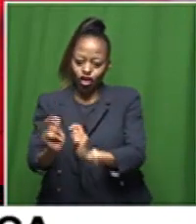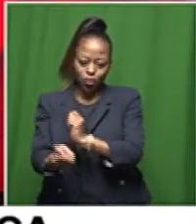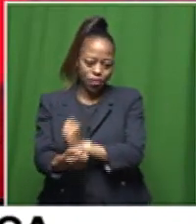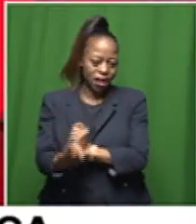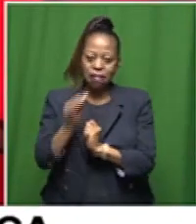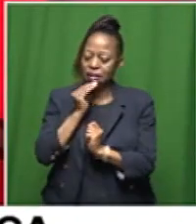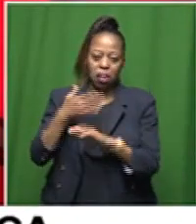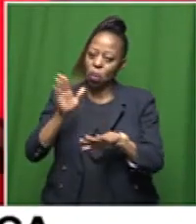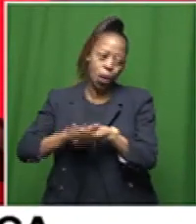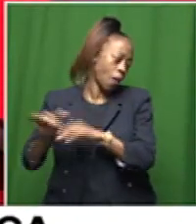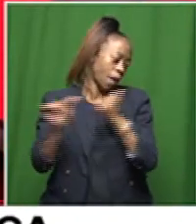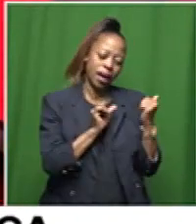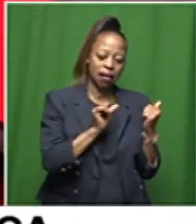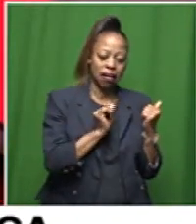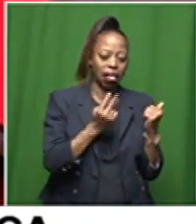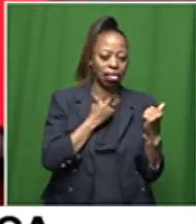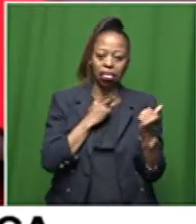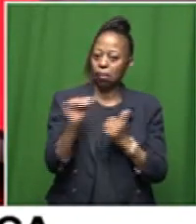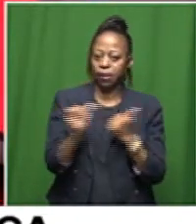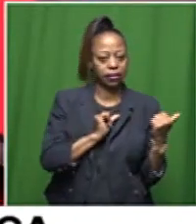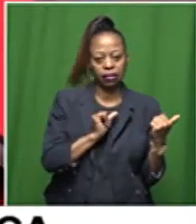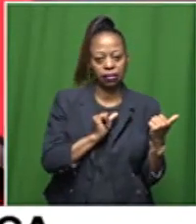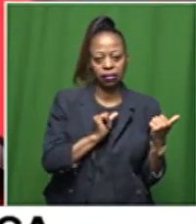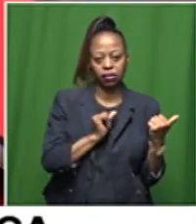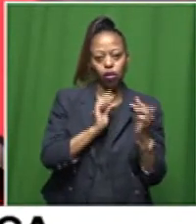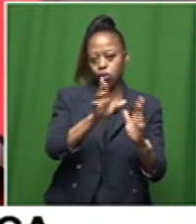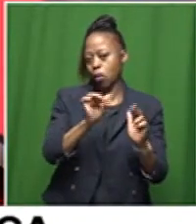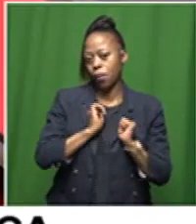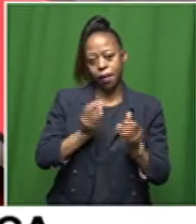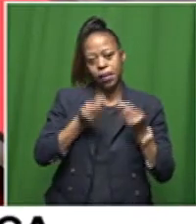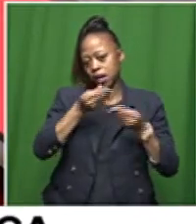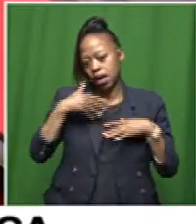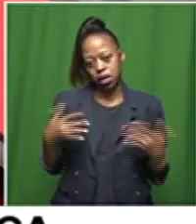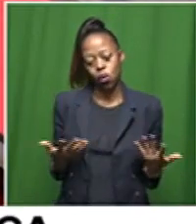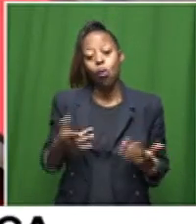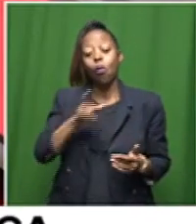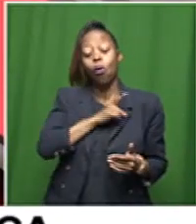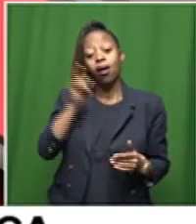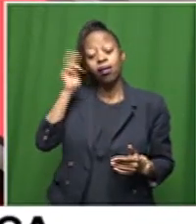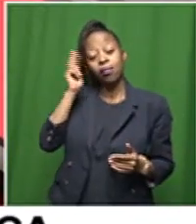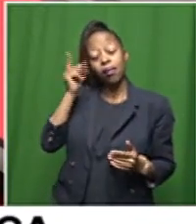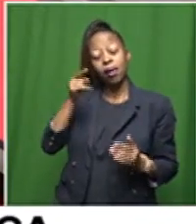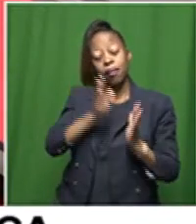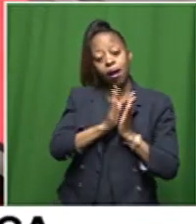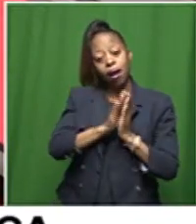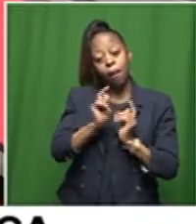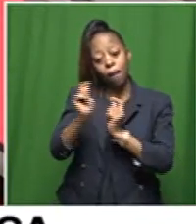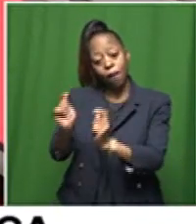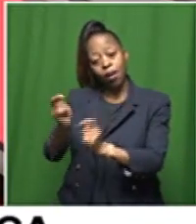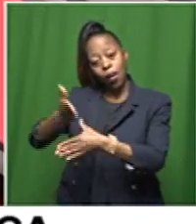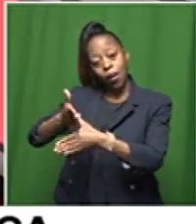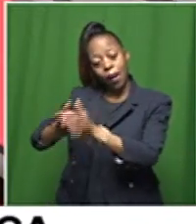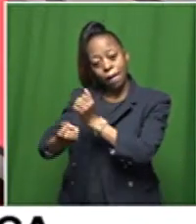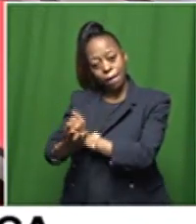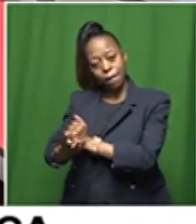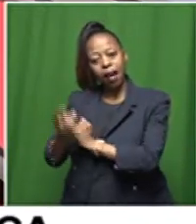Mpumalanga, I didn't require it back. I didn't get the feedback back. I didn't inquire back because now I'm here because I'm working in Mpumalanga. So that's